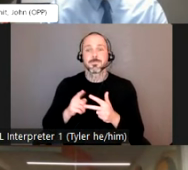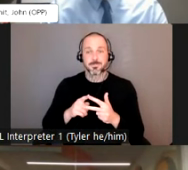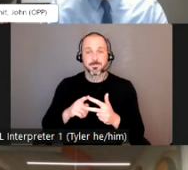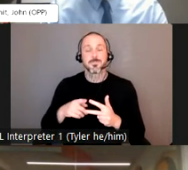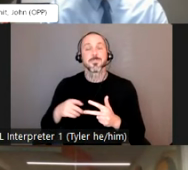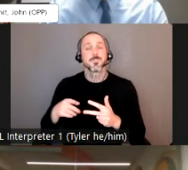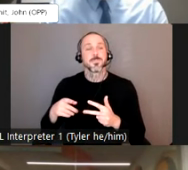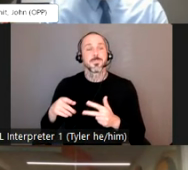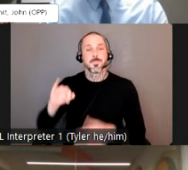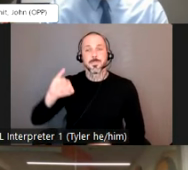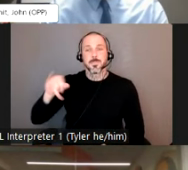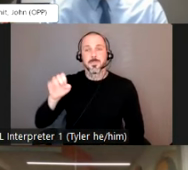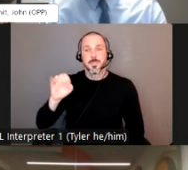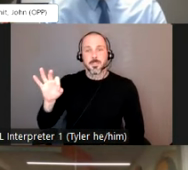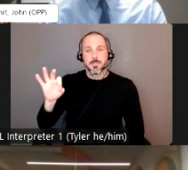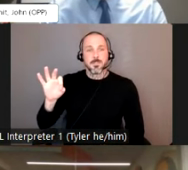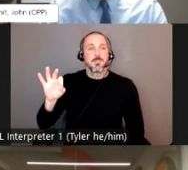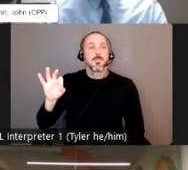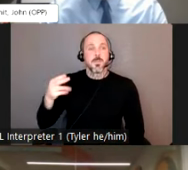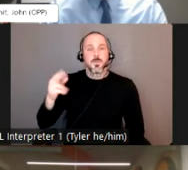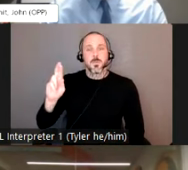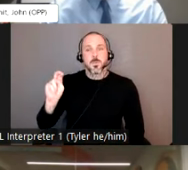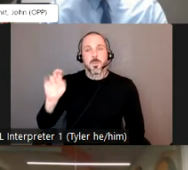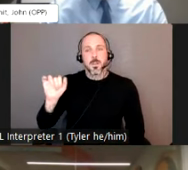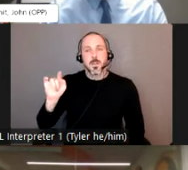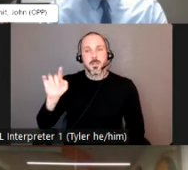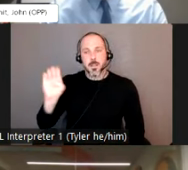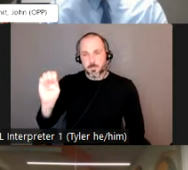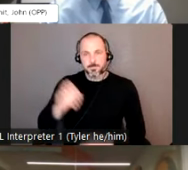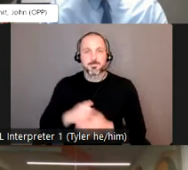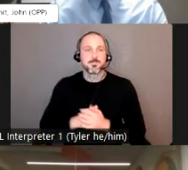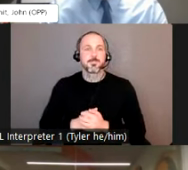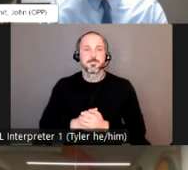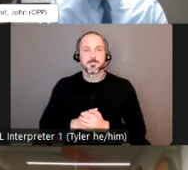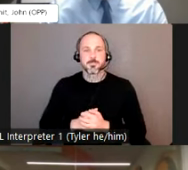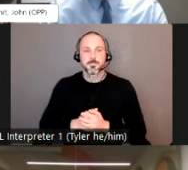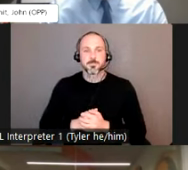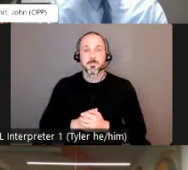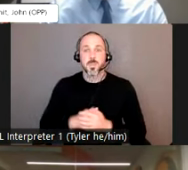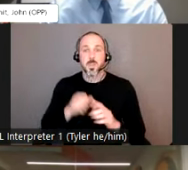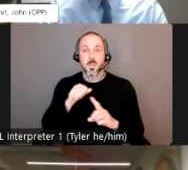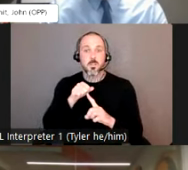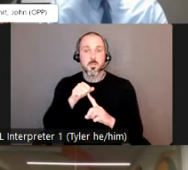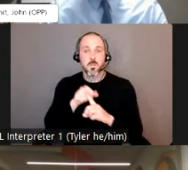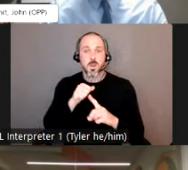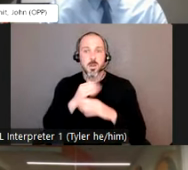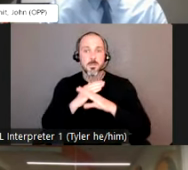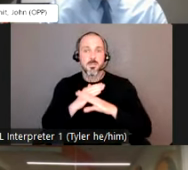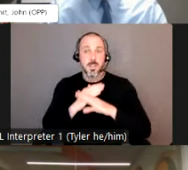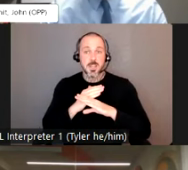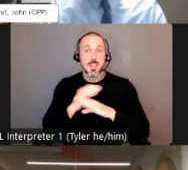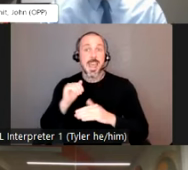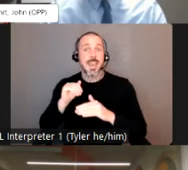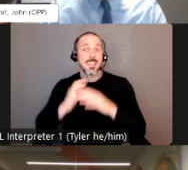Jeff Horncastle, and Jeff has worked with fraud prevention in the intake unit at the